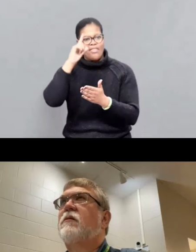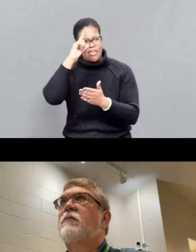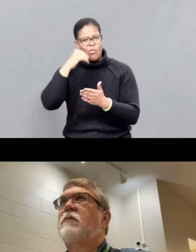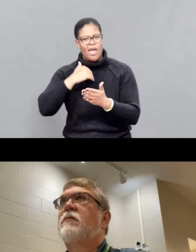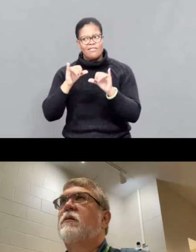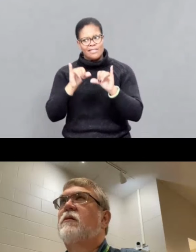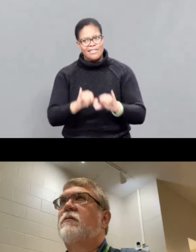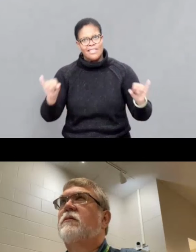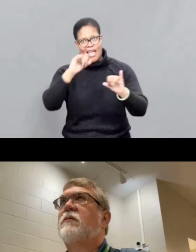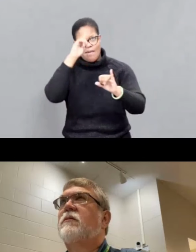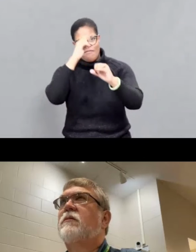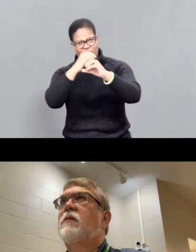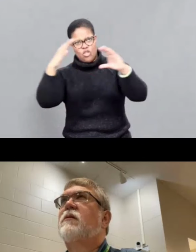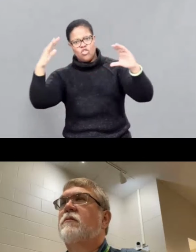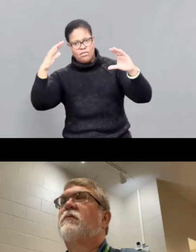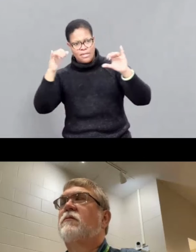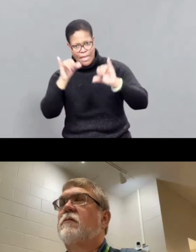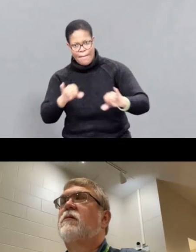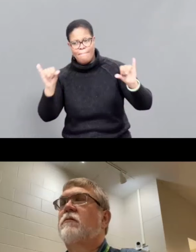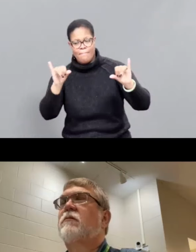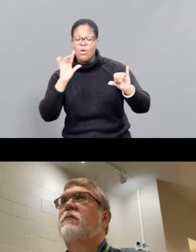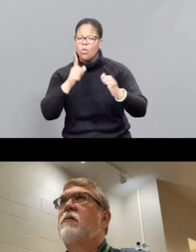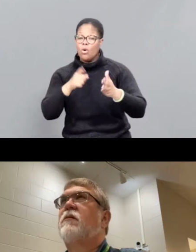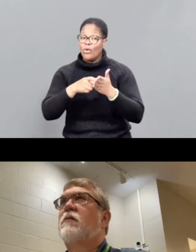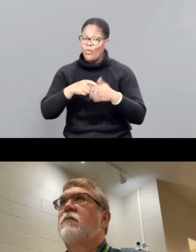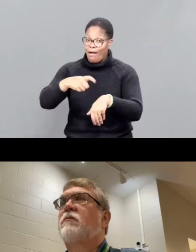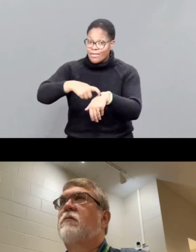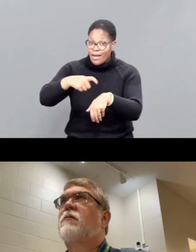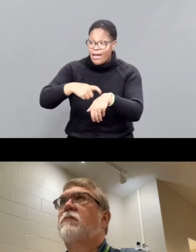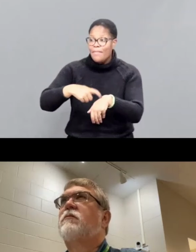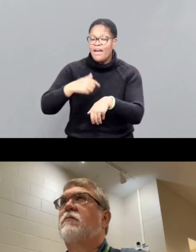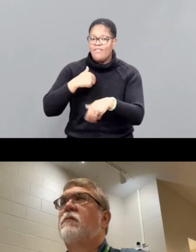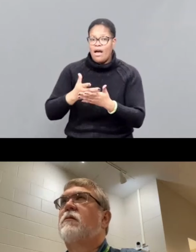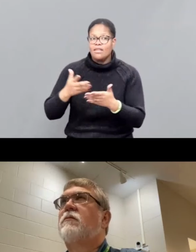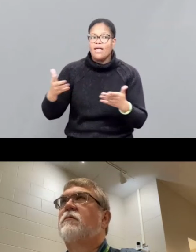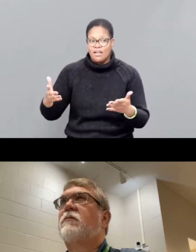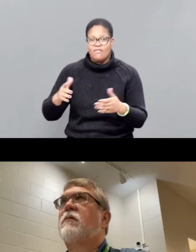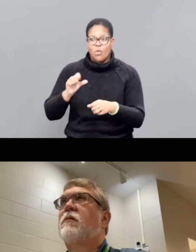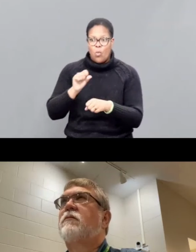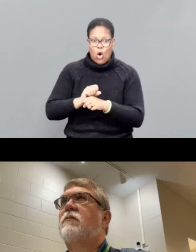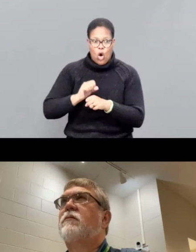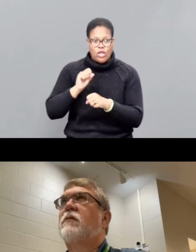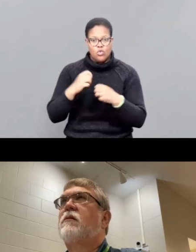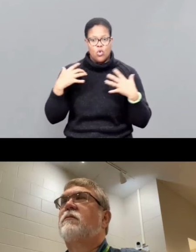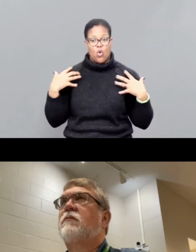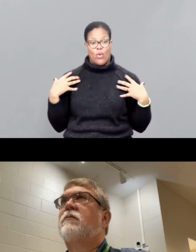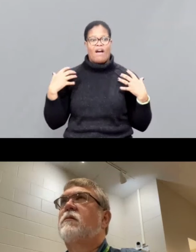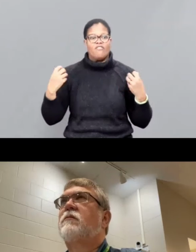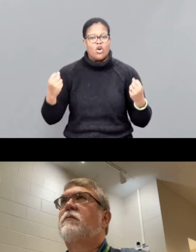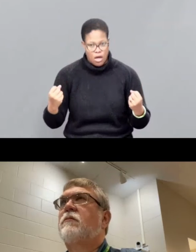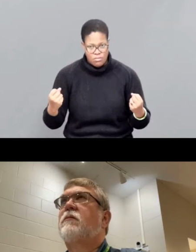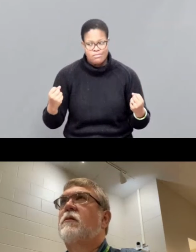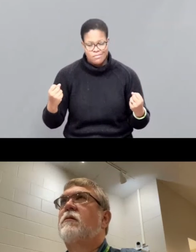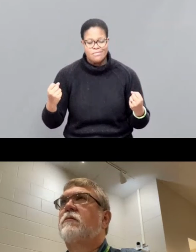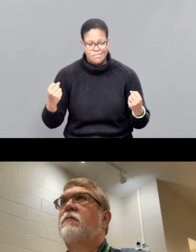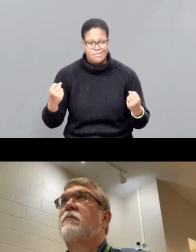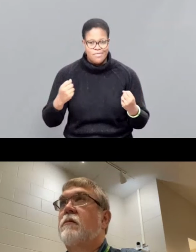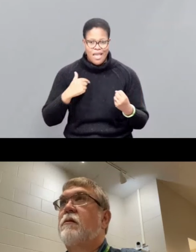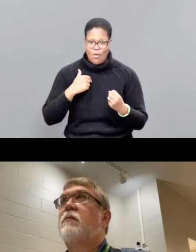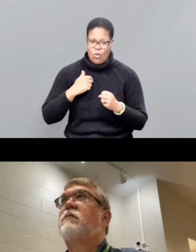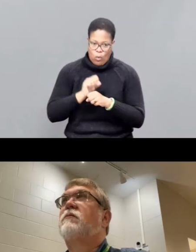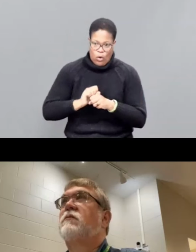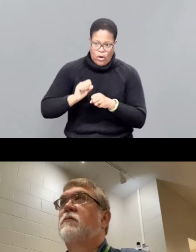like. It's going to take some time because we have a lot of work to recover from, and we're working on it,